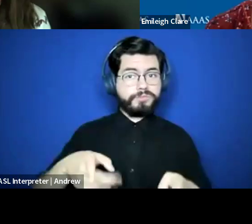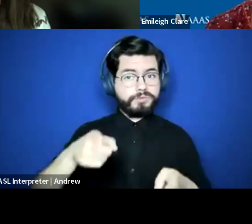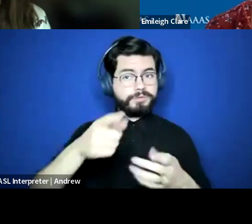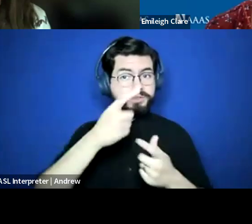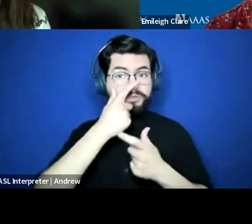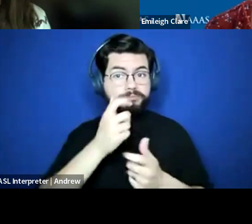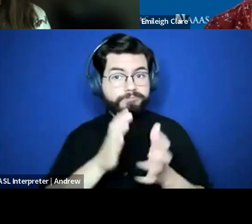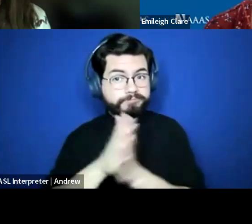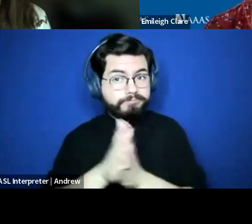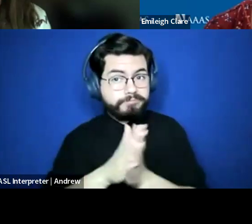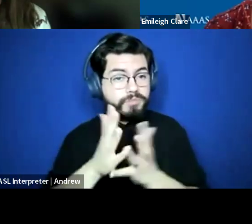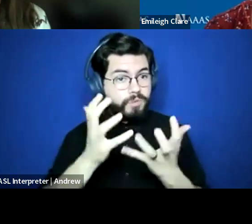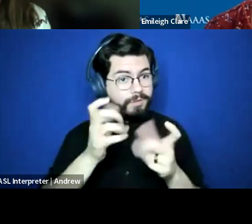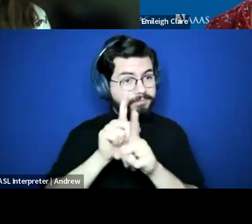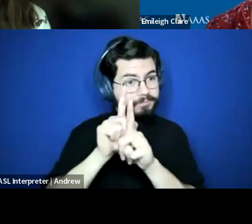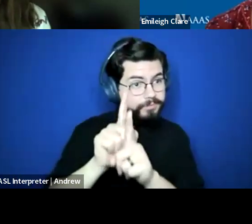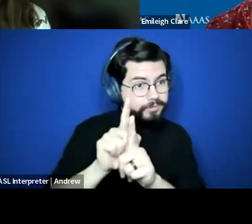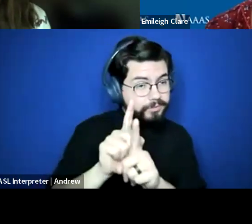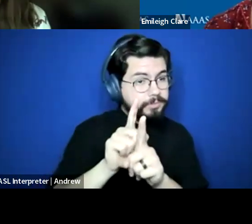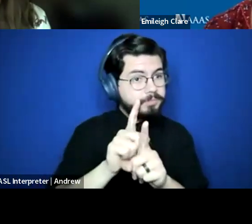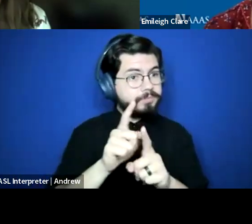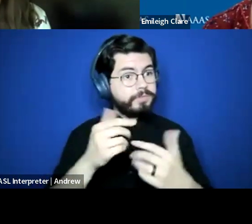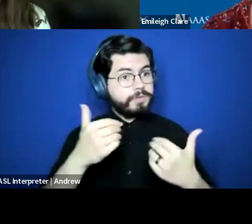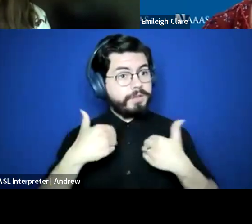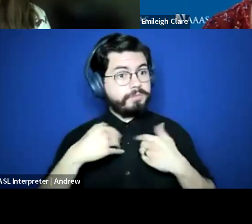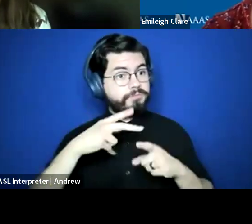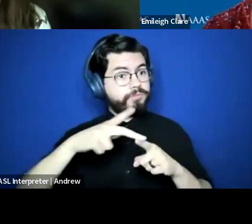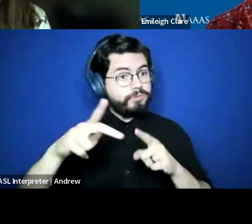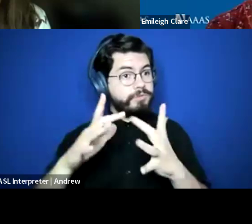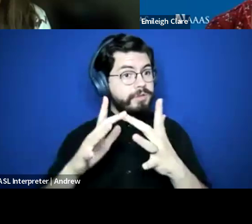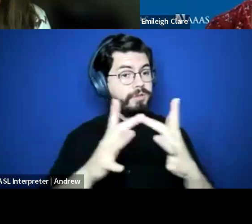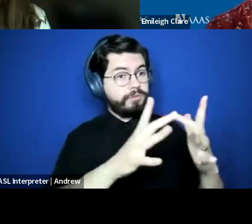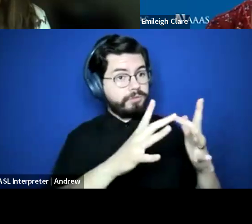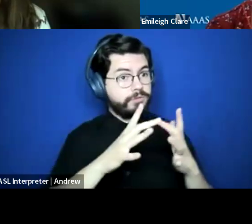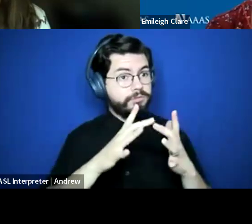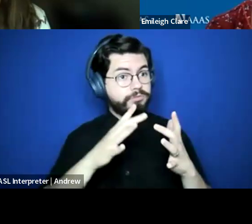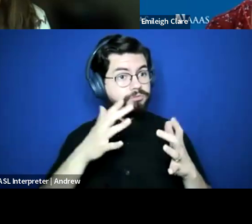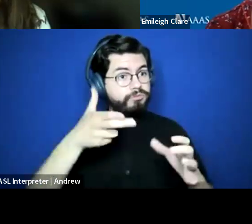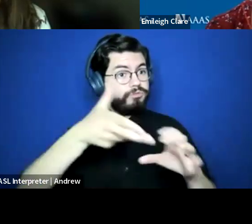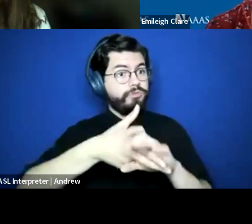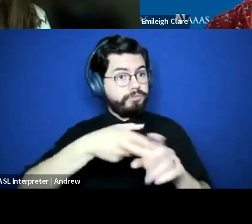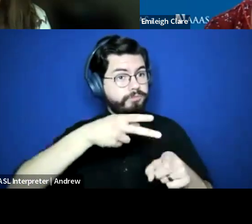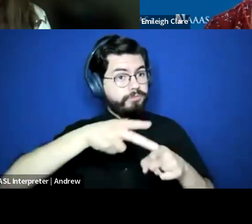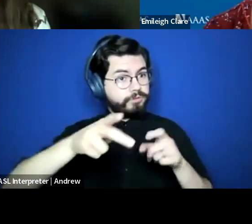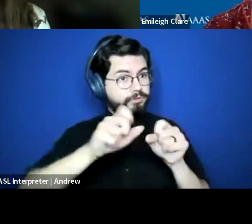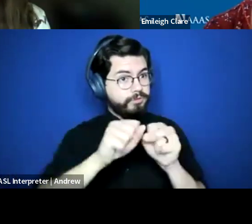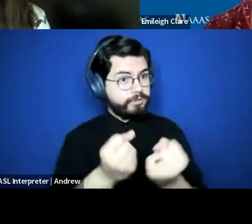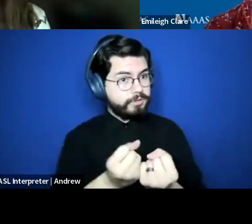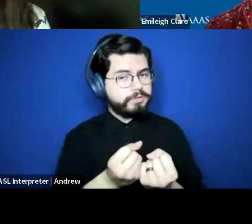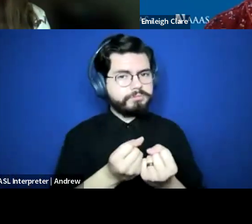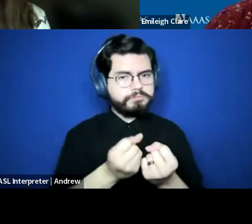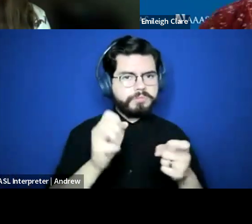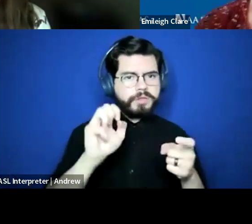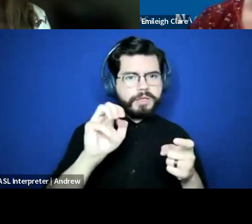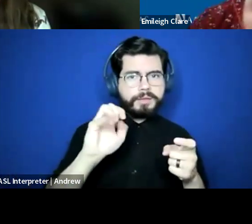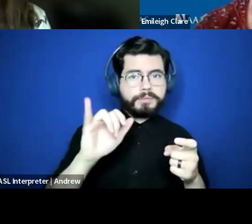in mentorship or building their professional network by joining a professional society? I'll start with Emileigh, since you're